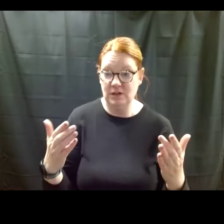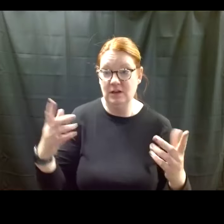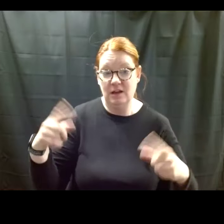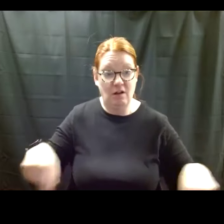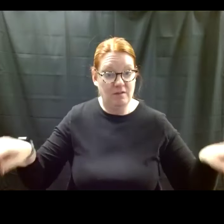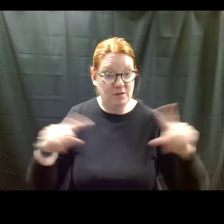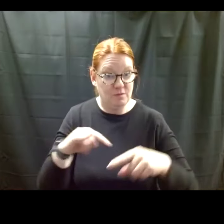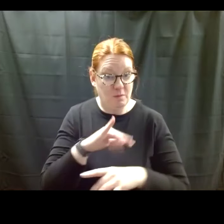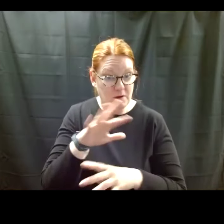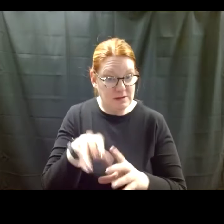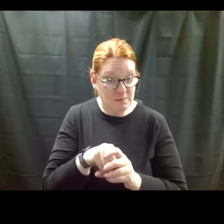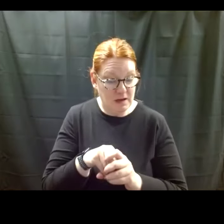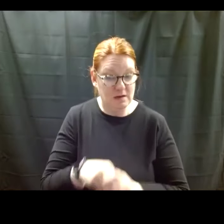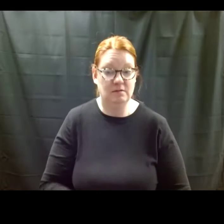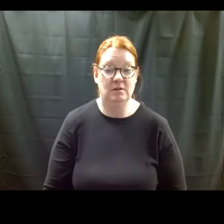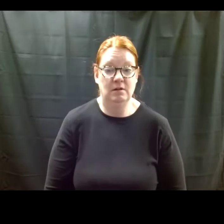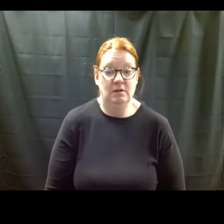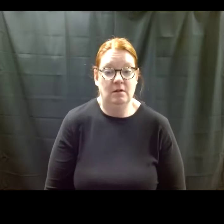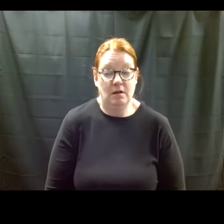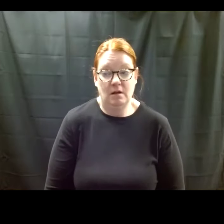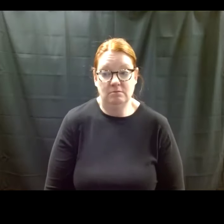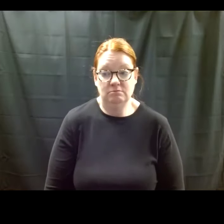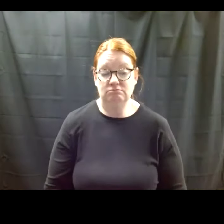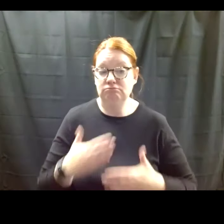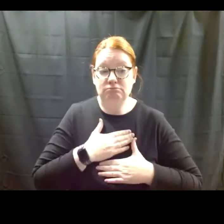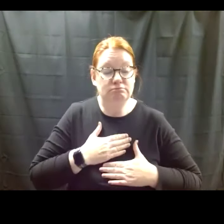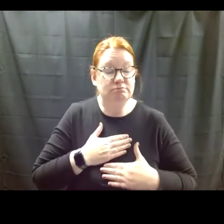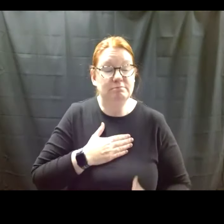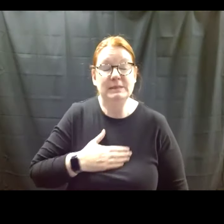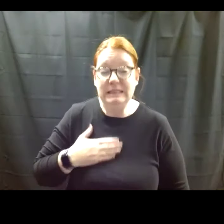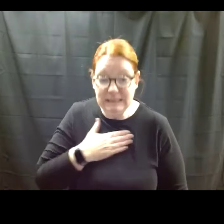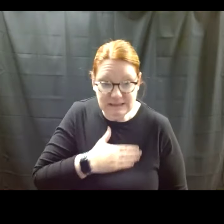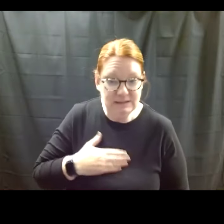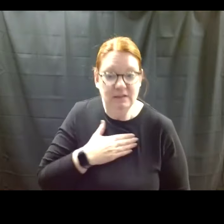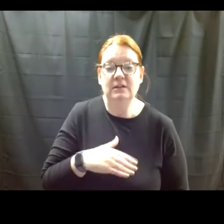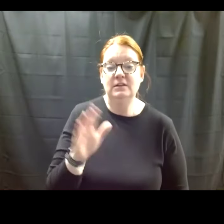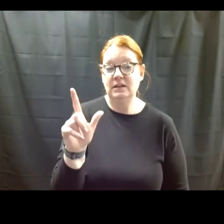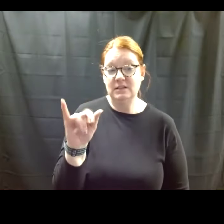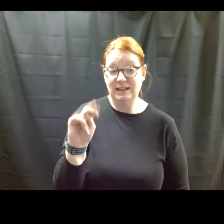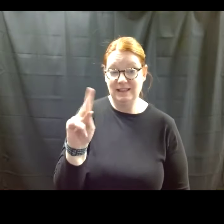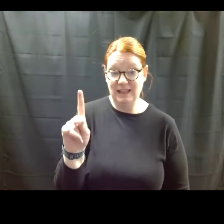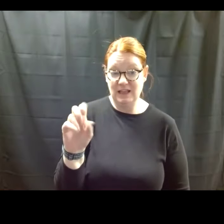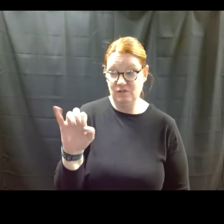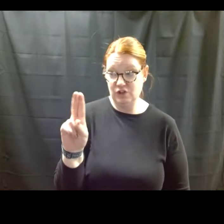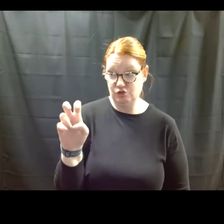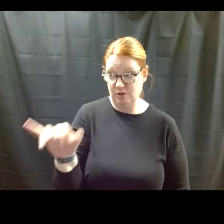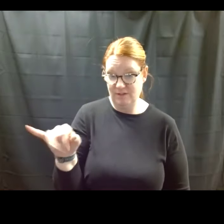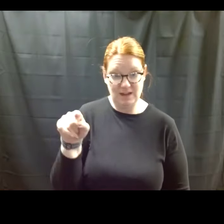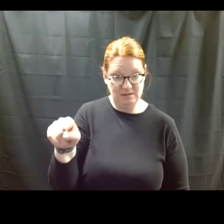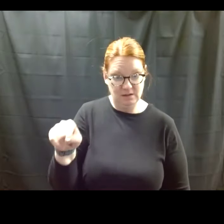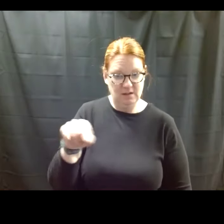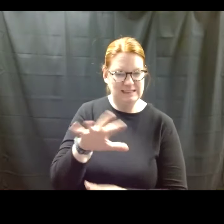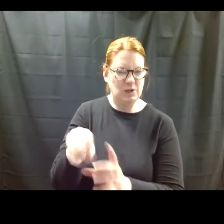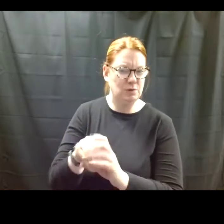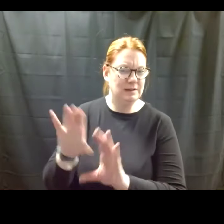for participating. Please, there's a link for the survey in the chat,